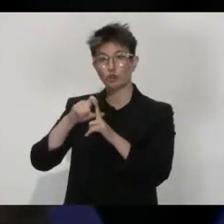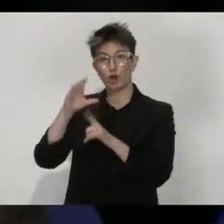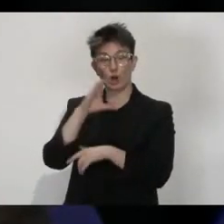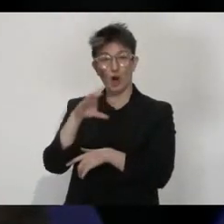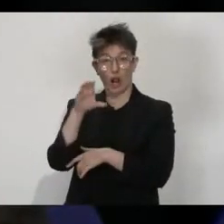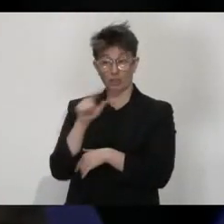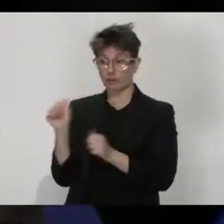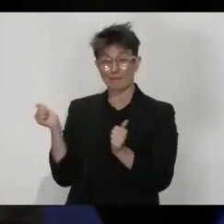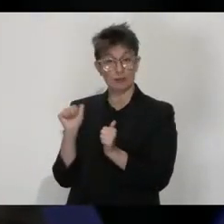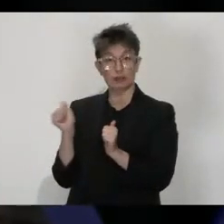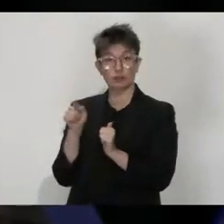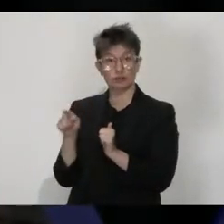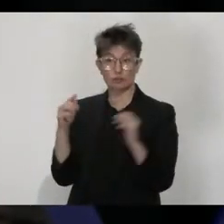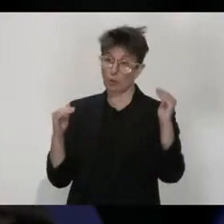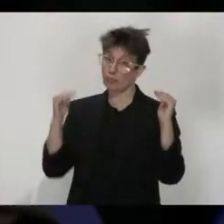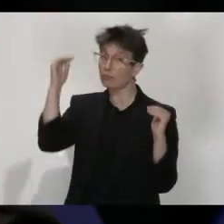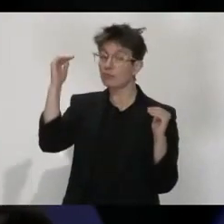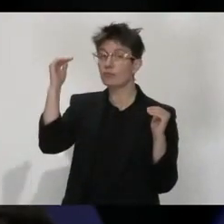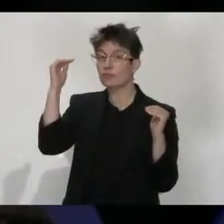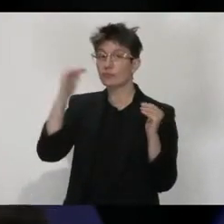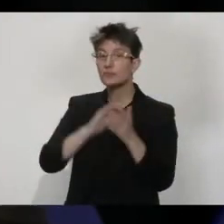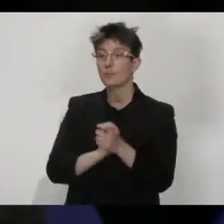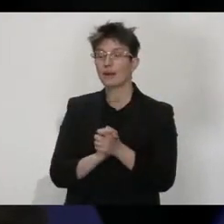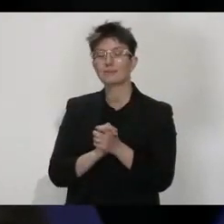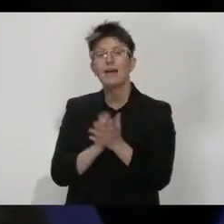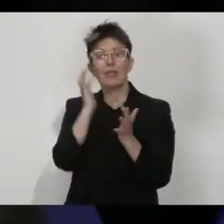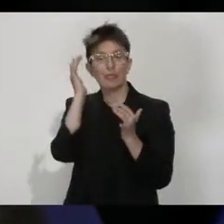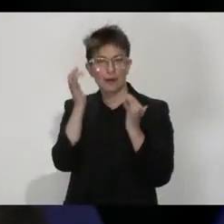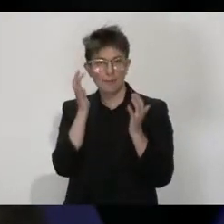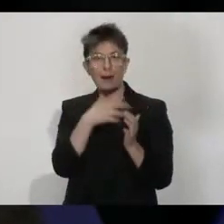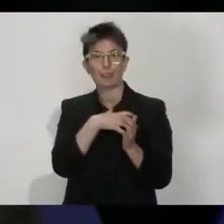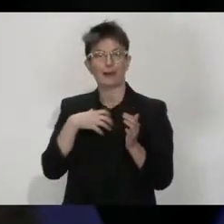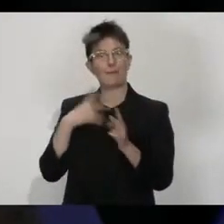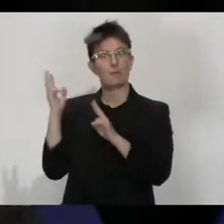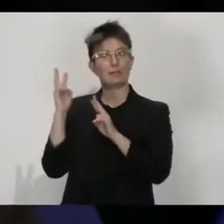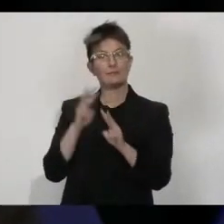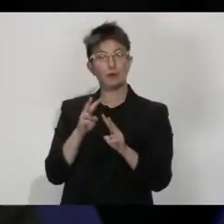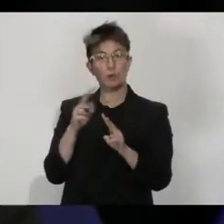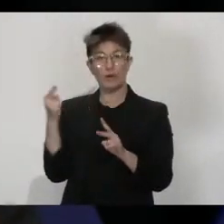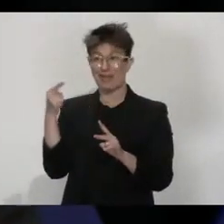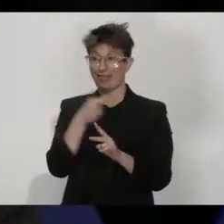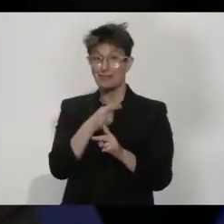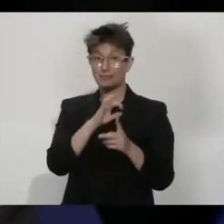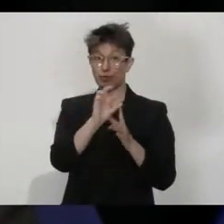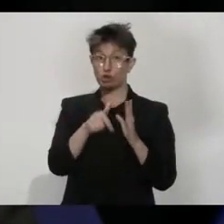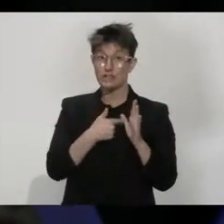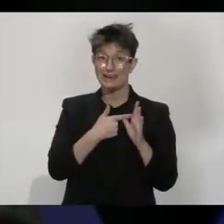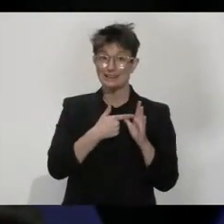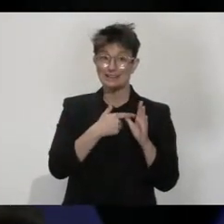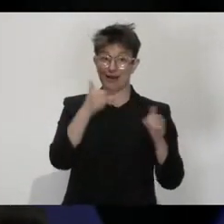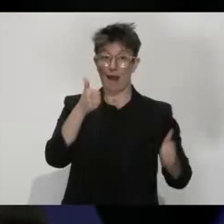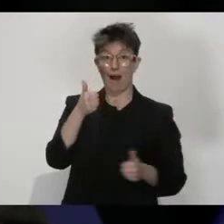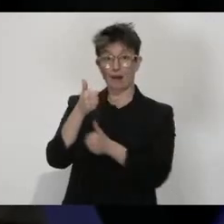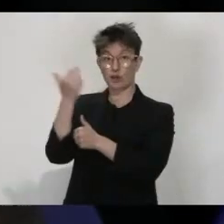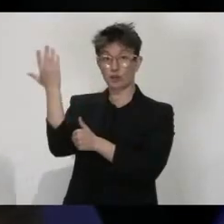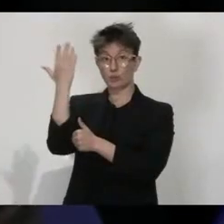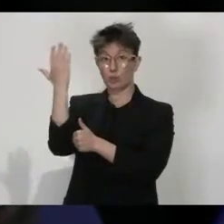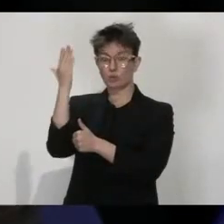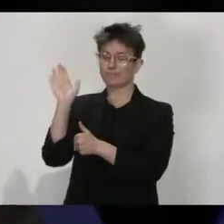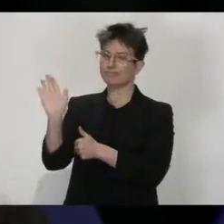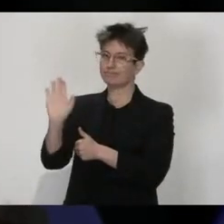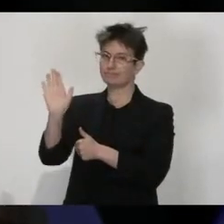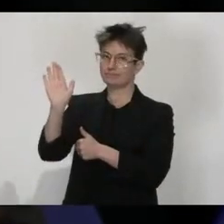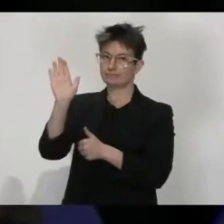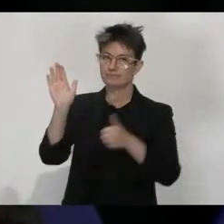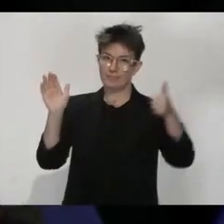government has thought of this, which is that this was a project put forward under the Infrastructure Reference Group program. It fulfilled